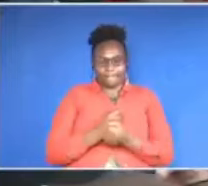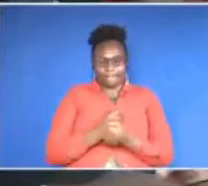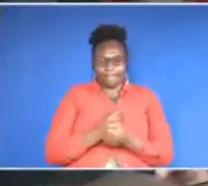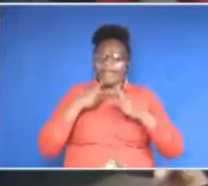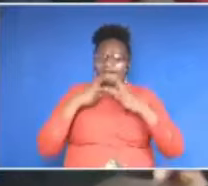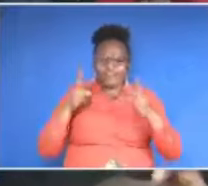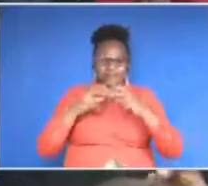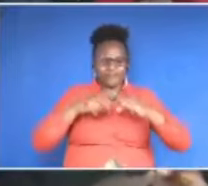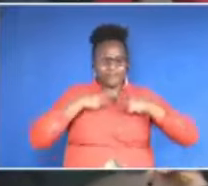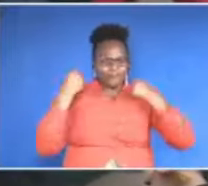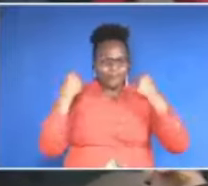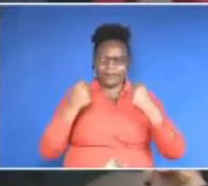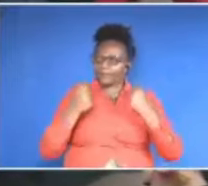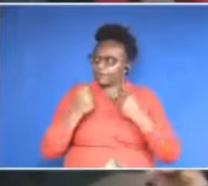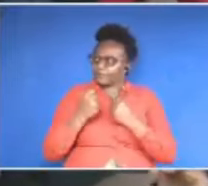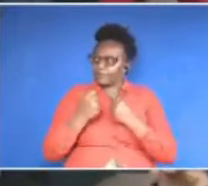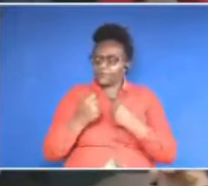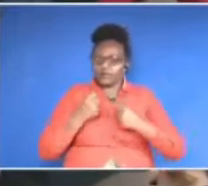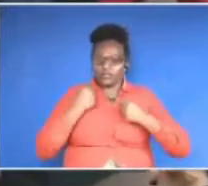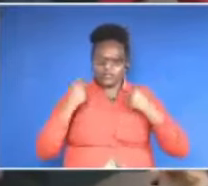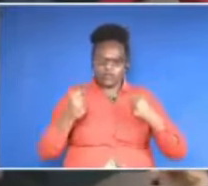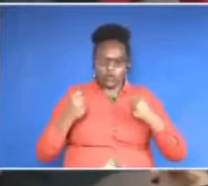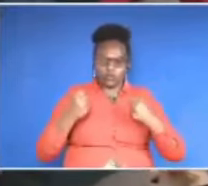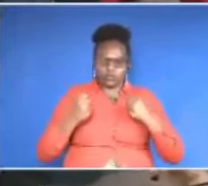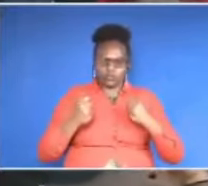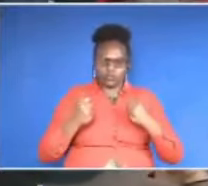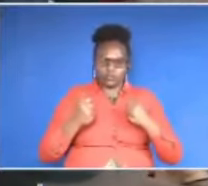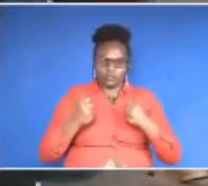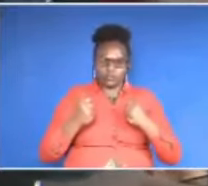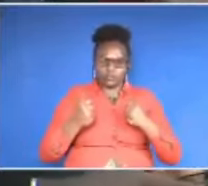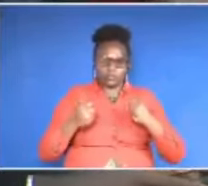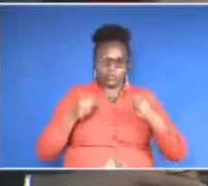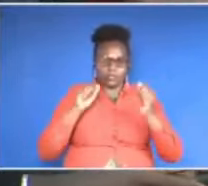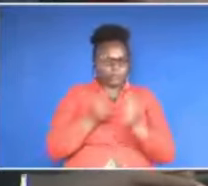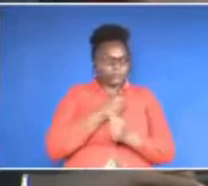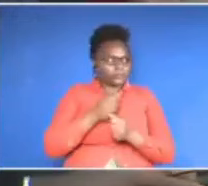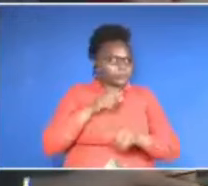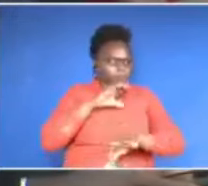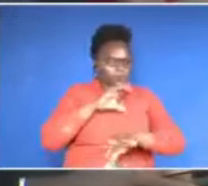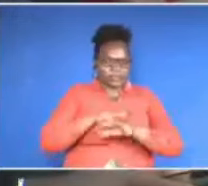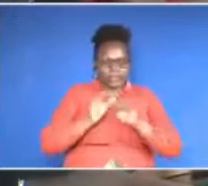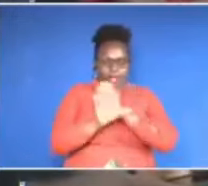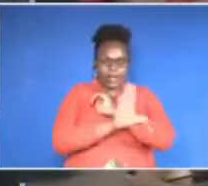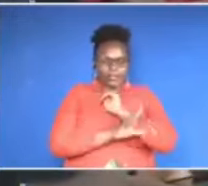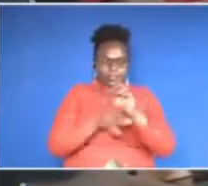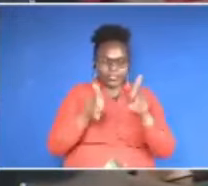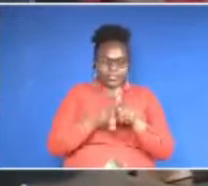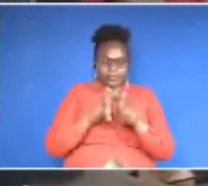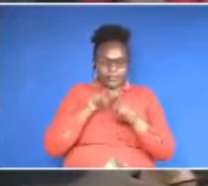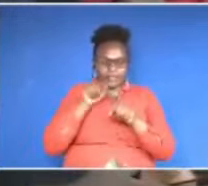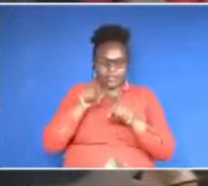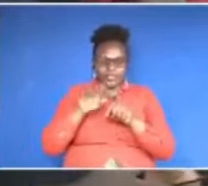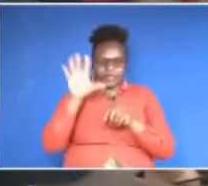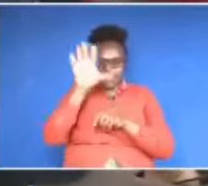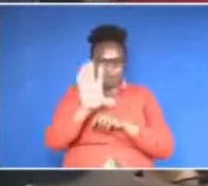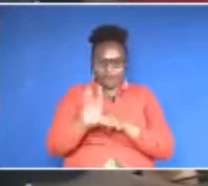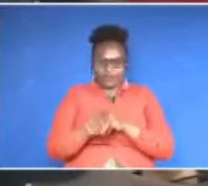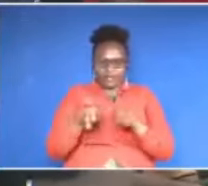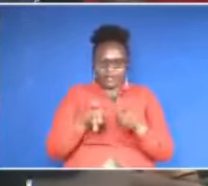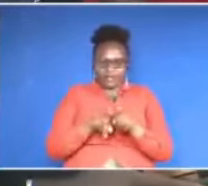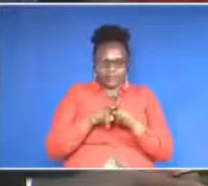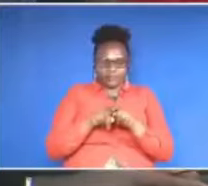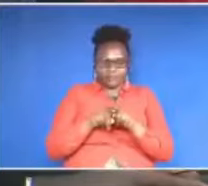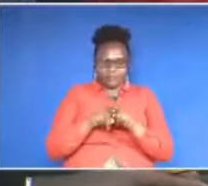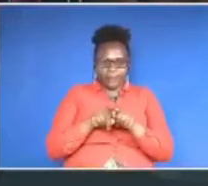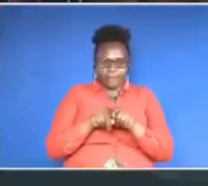Very, very, very powerful. Ni wa nguvu sana. You will not get any country like that on the continent of Africa. Hautapata nchi kama